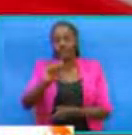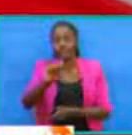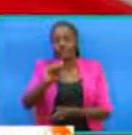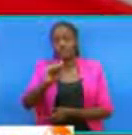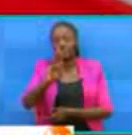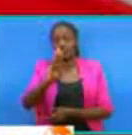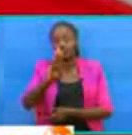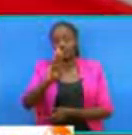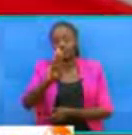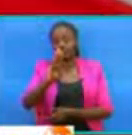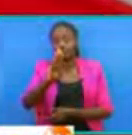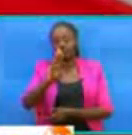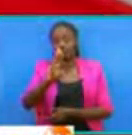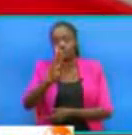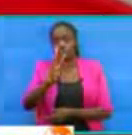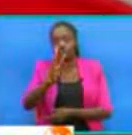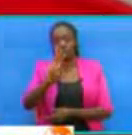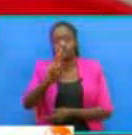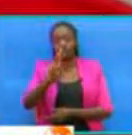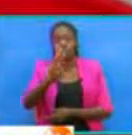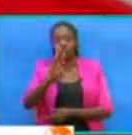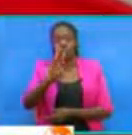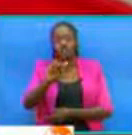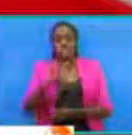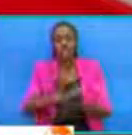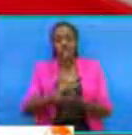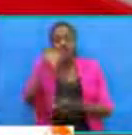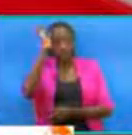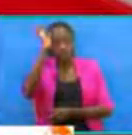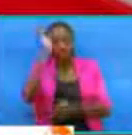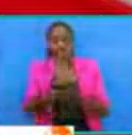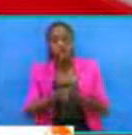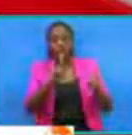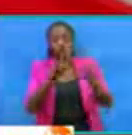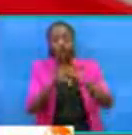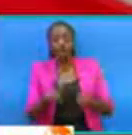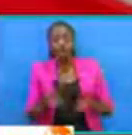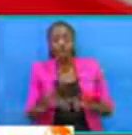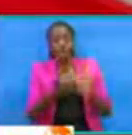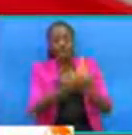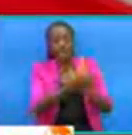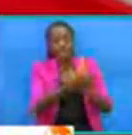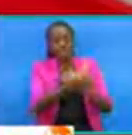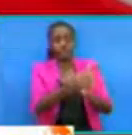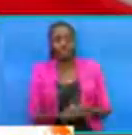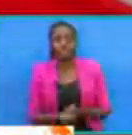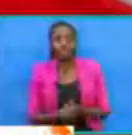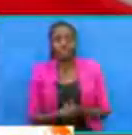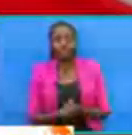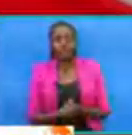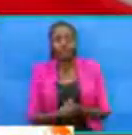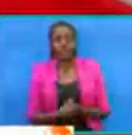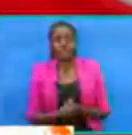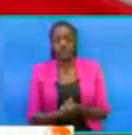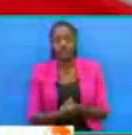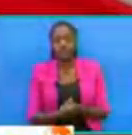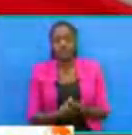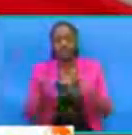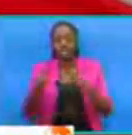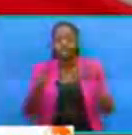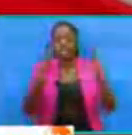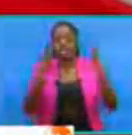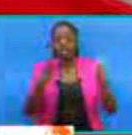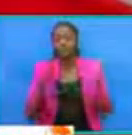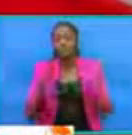Department, University Education. We are also expecting our keynote speaker for today,